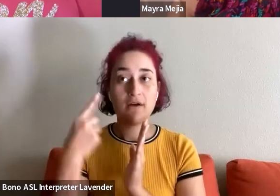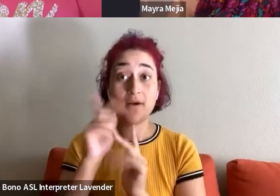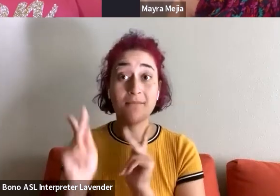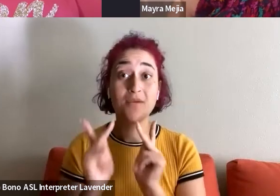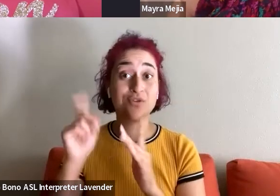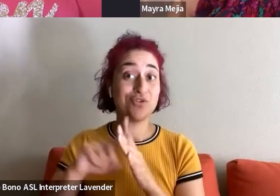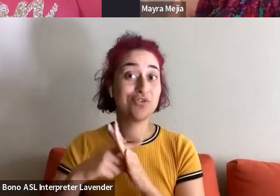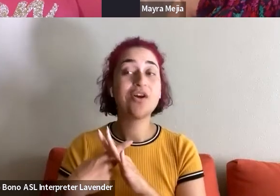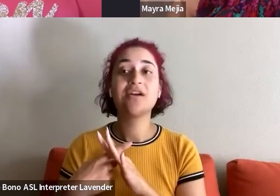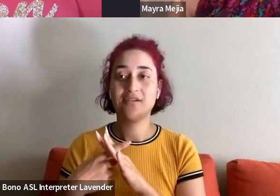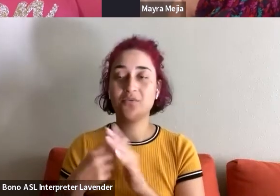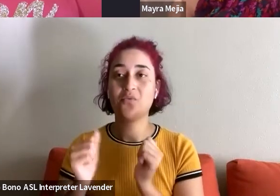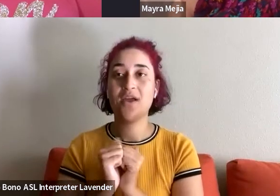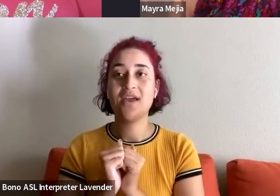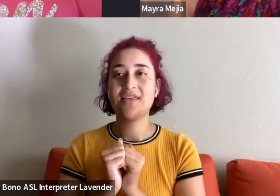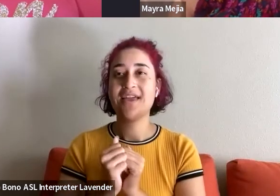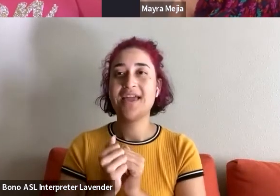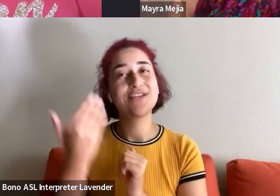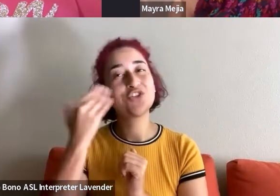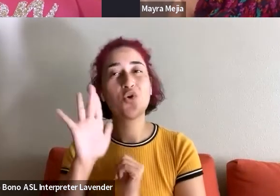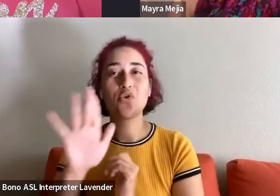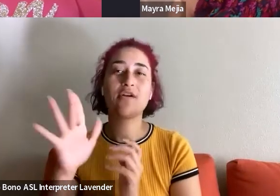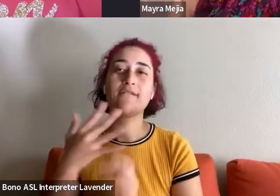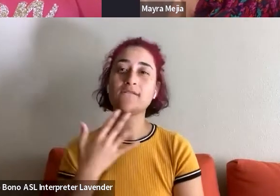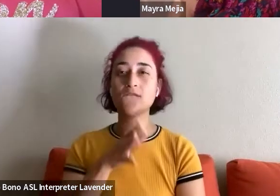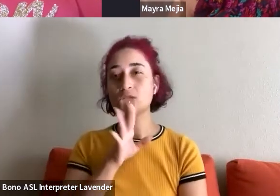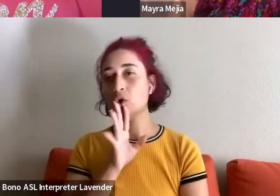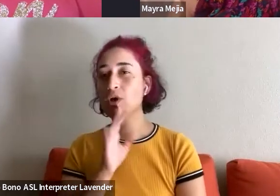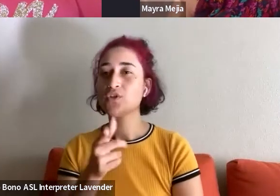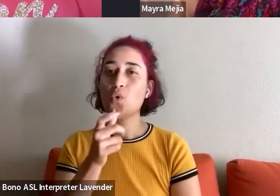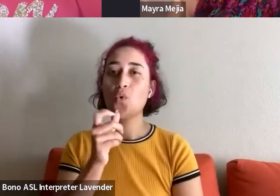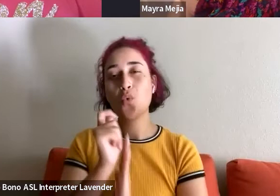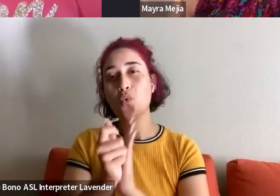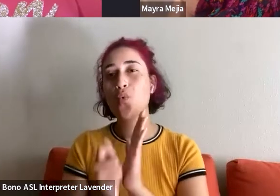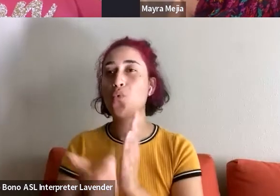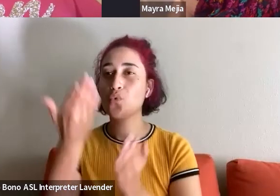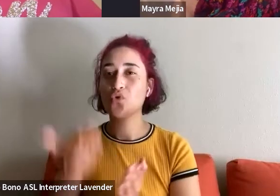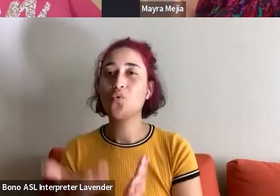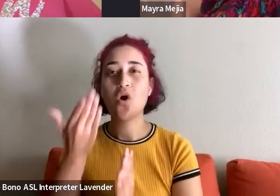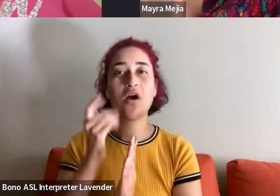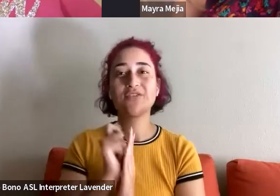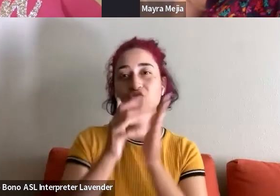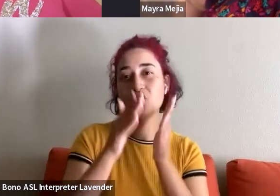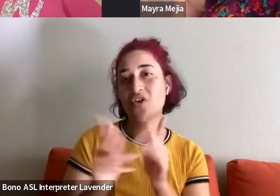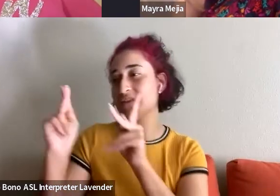out and get to know your voice and get to know who you are as a person and a journalist.